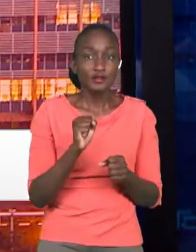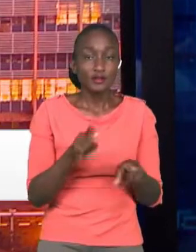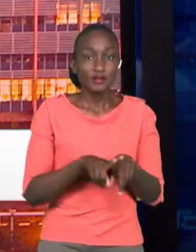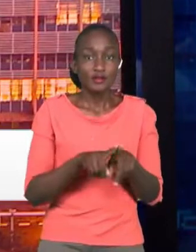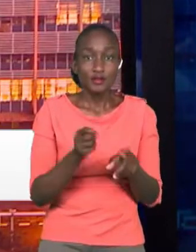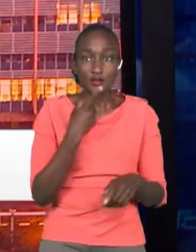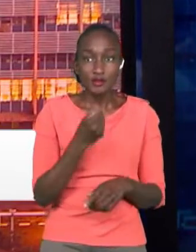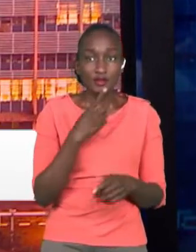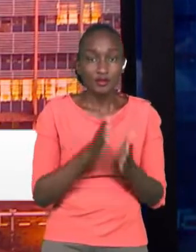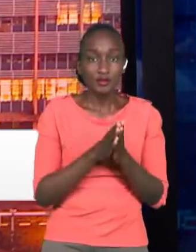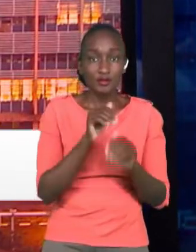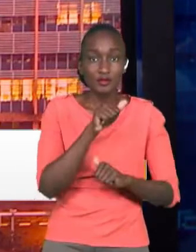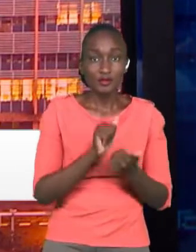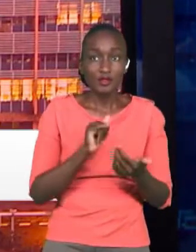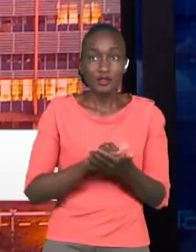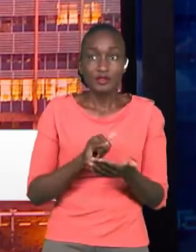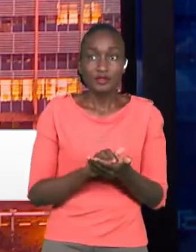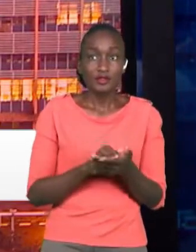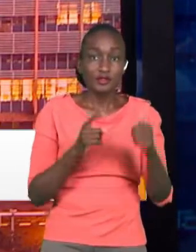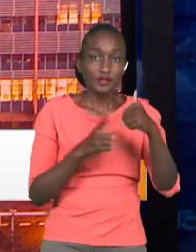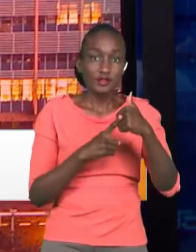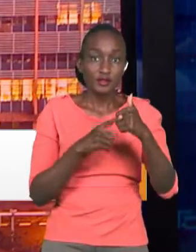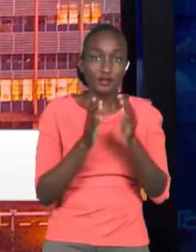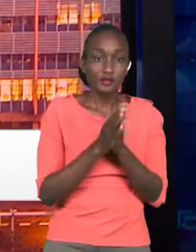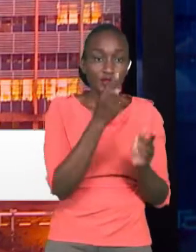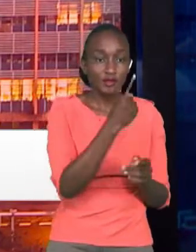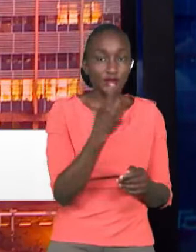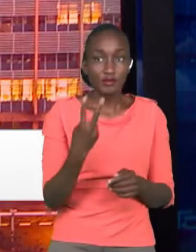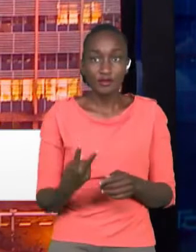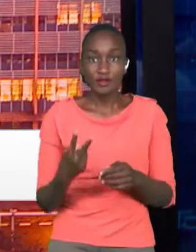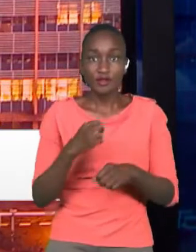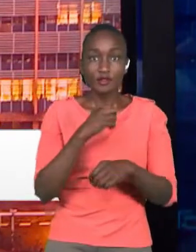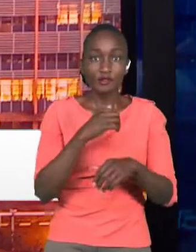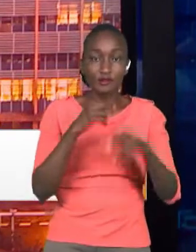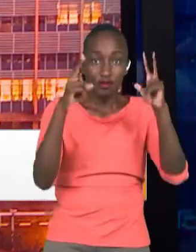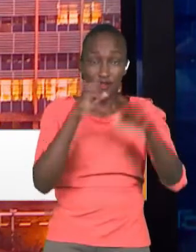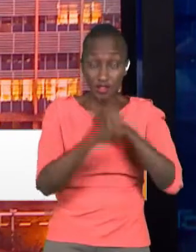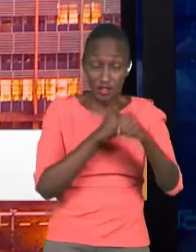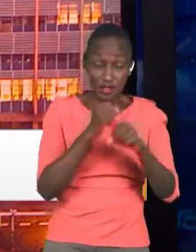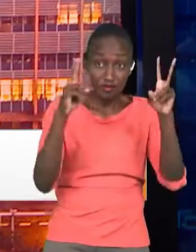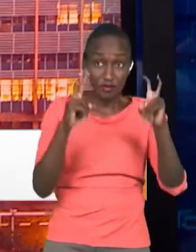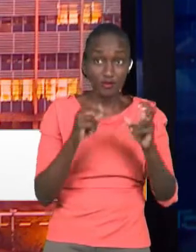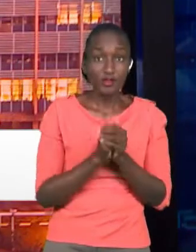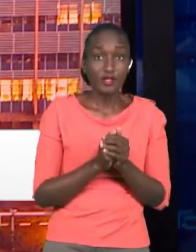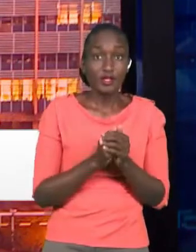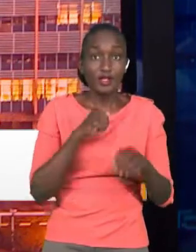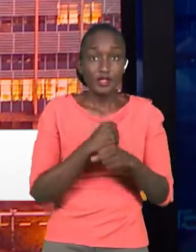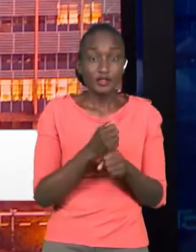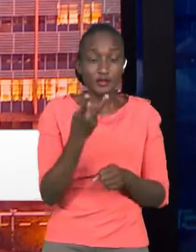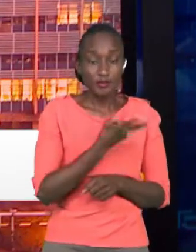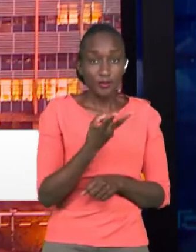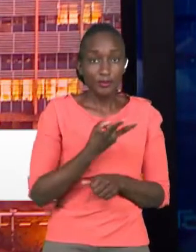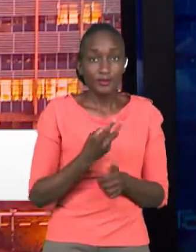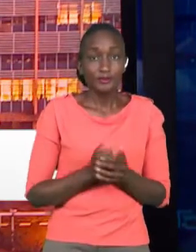yeah. And surgery. Okay. So that is the 6.5 year course, okay. And yoga is 1 year's course. Okay. So I did both courses. Yeah.